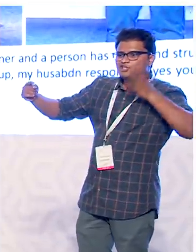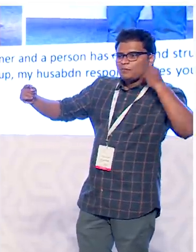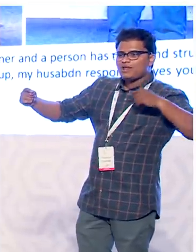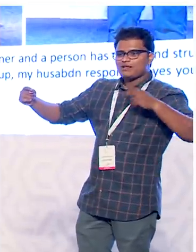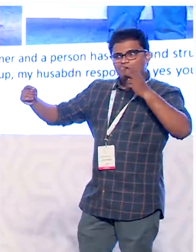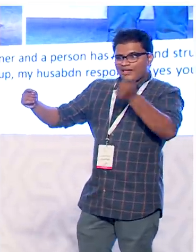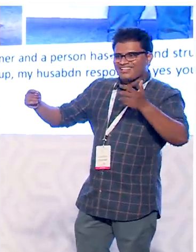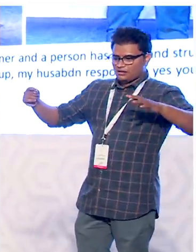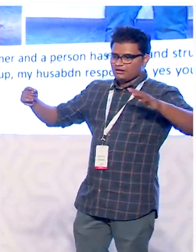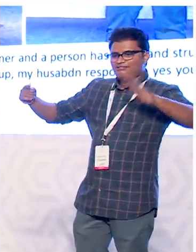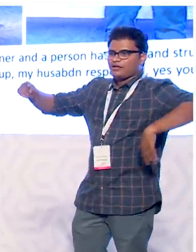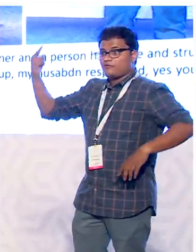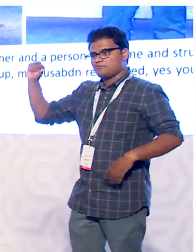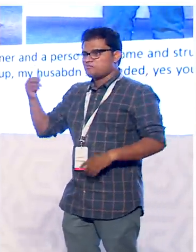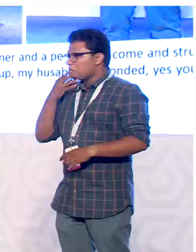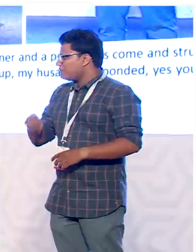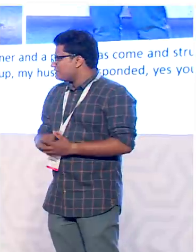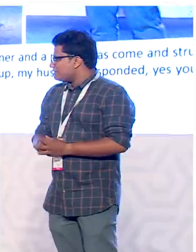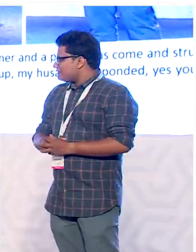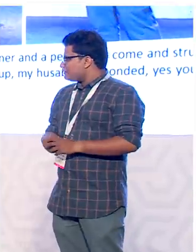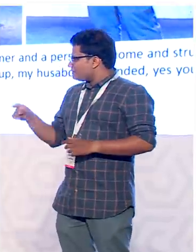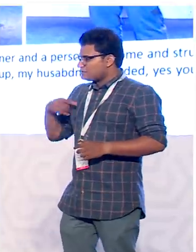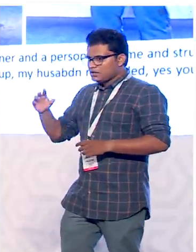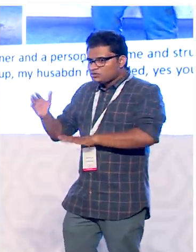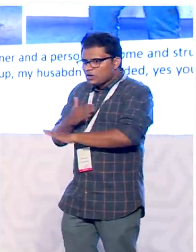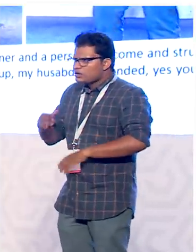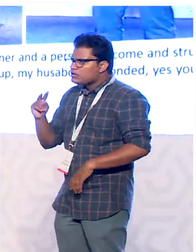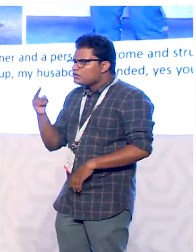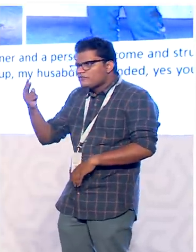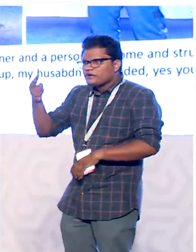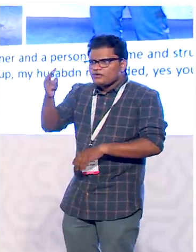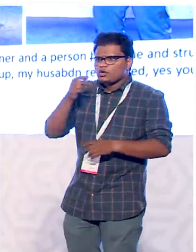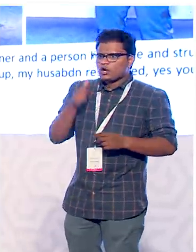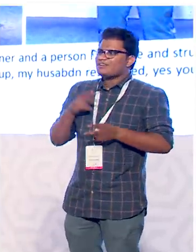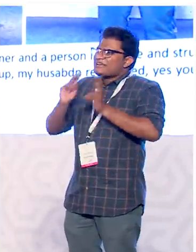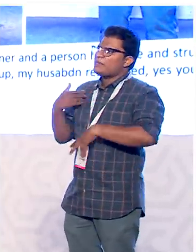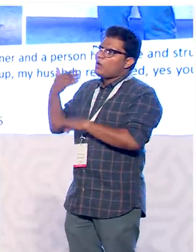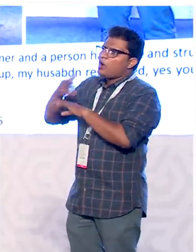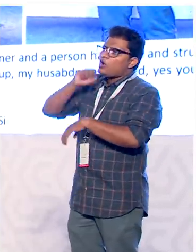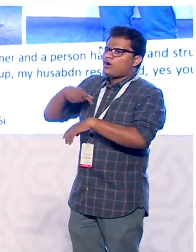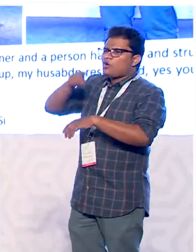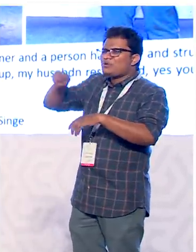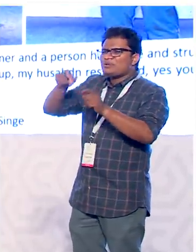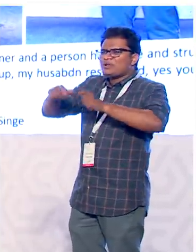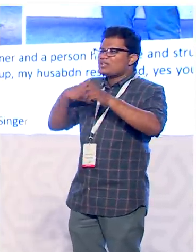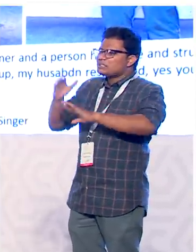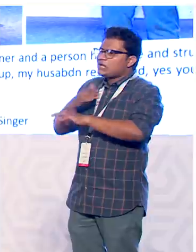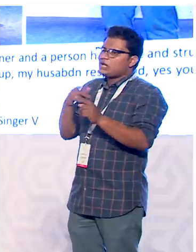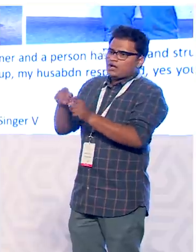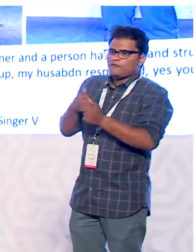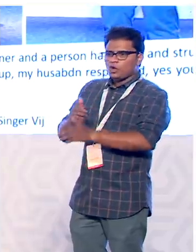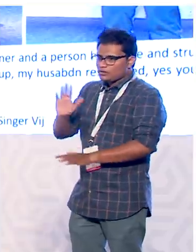the films. And very unusual songs. Very unusual song, which I mean, she's not typecast also, which I think is amazing. And we have